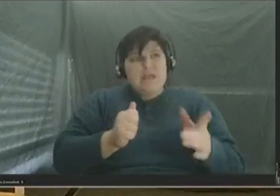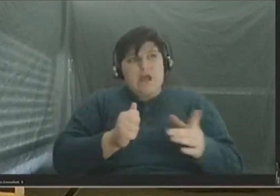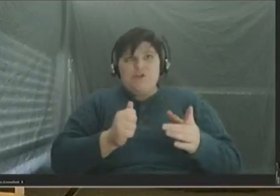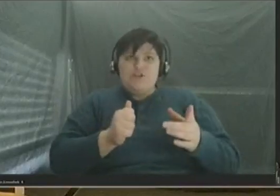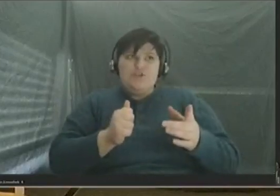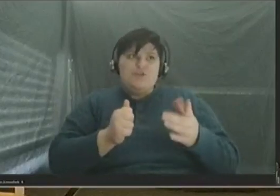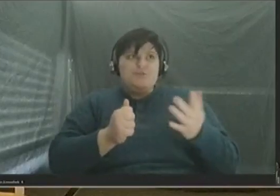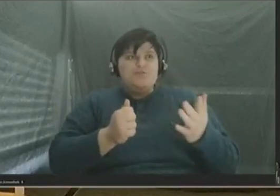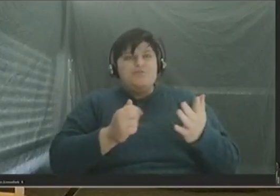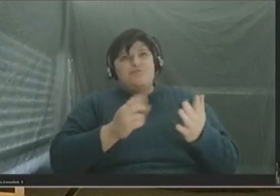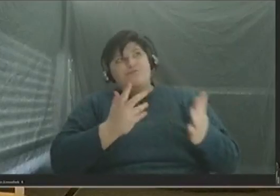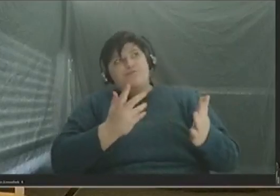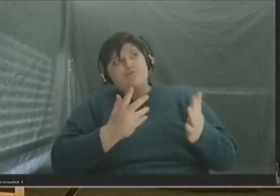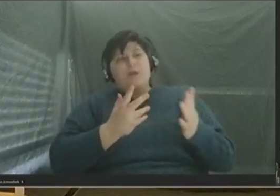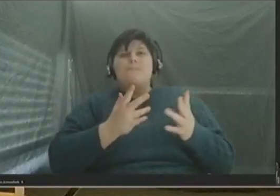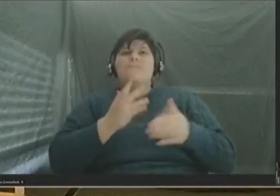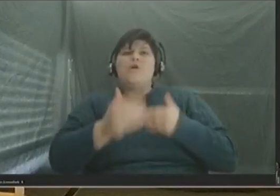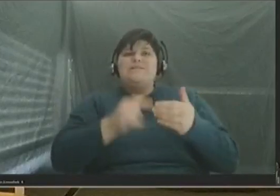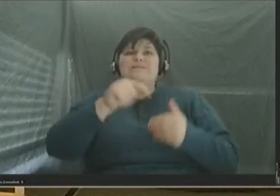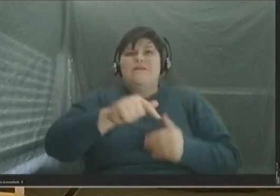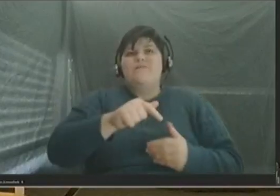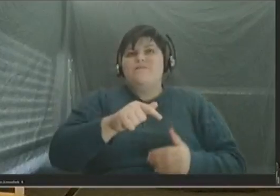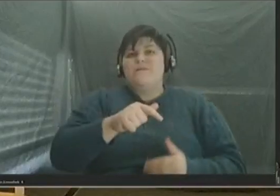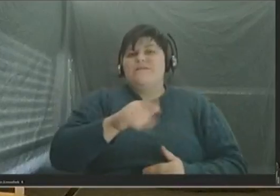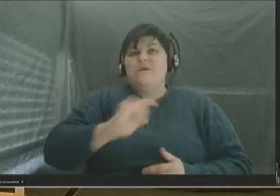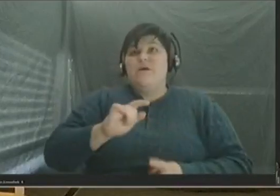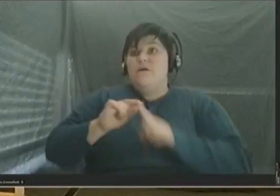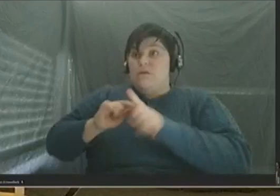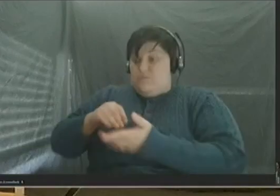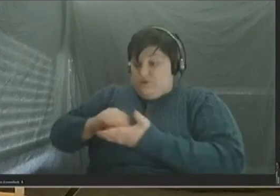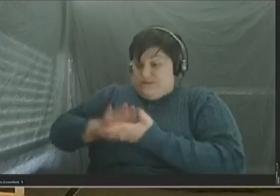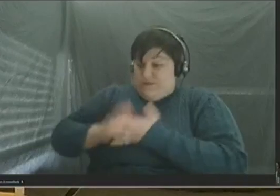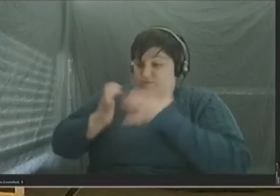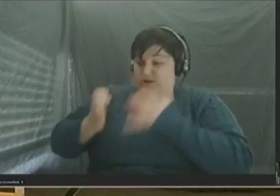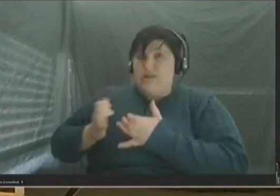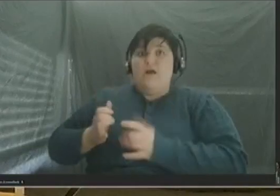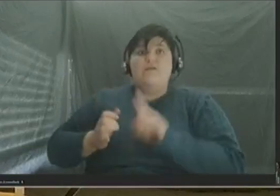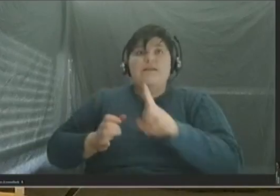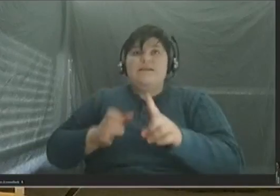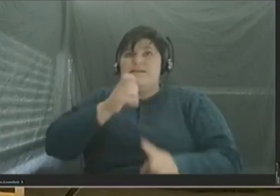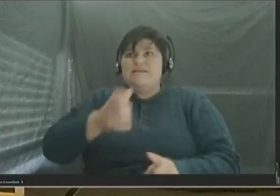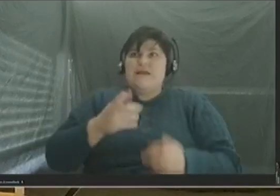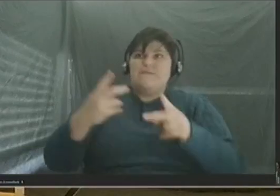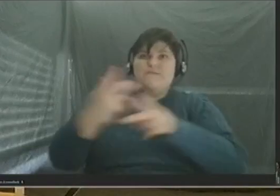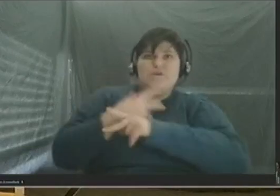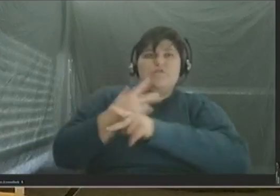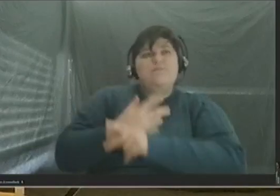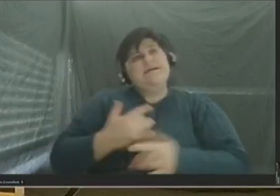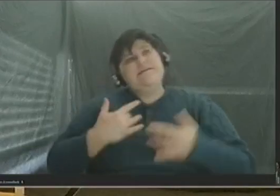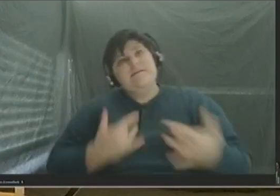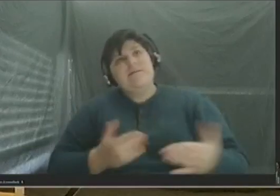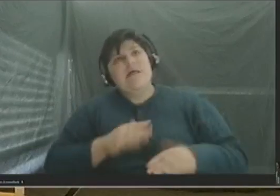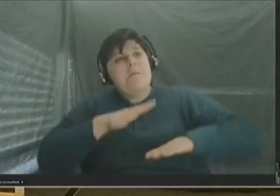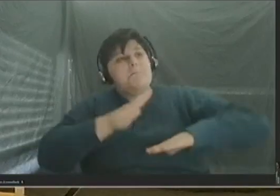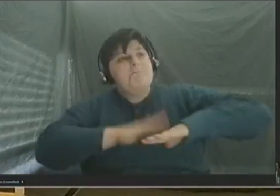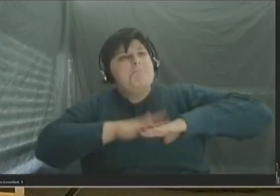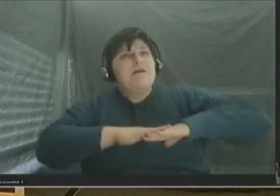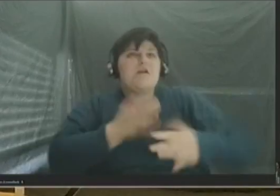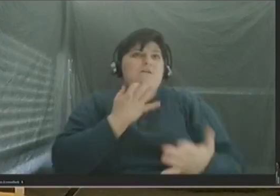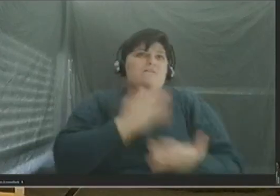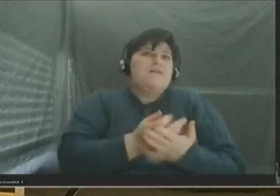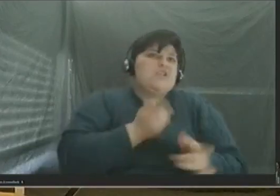As written, this bill has an indeterminate but likely minimal fiscal